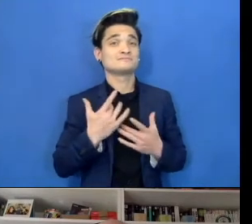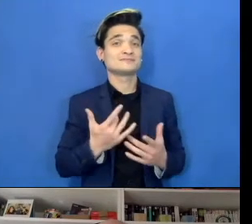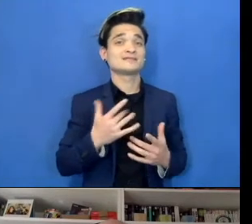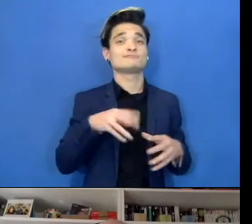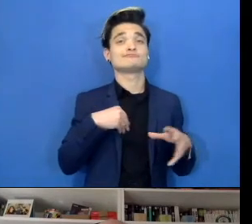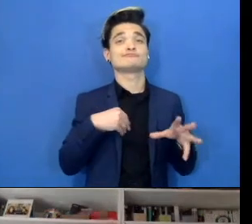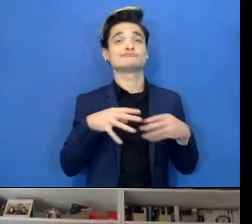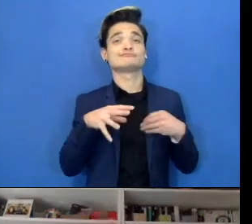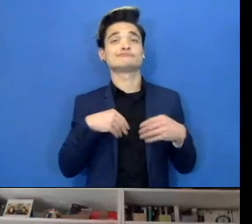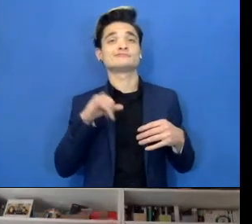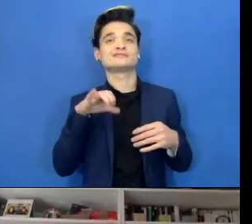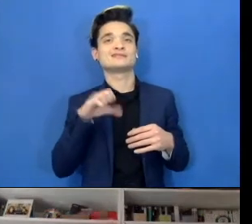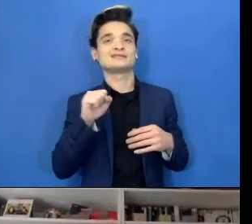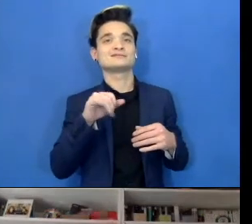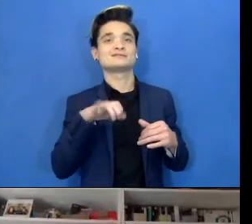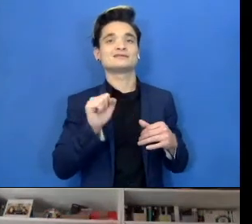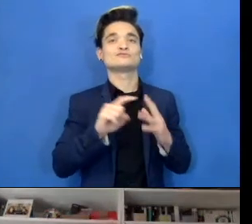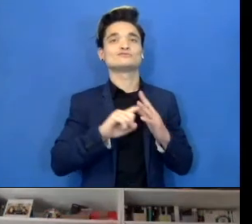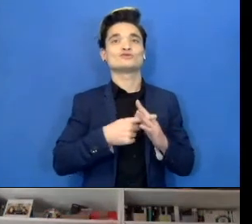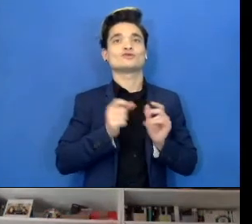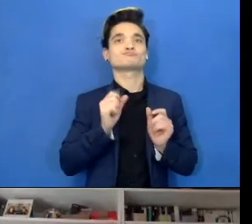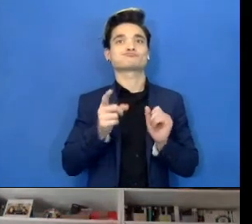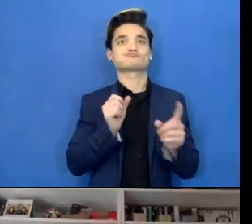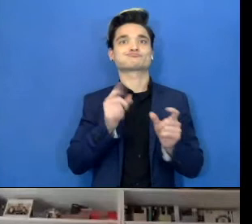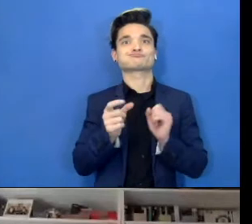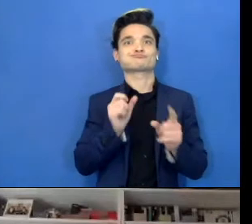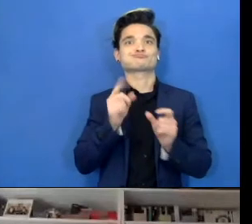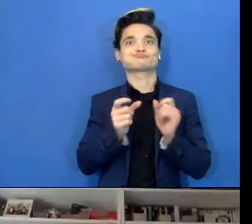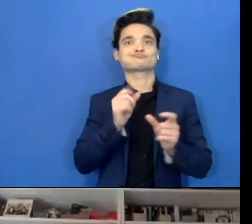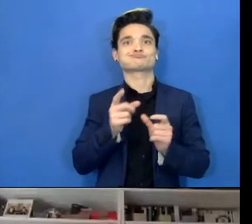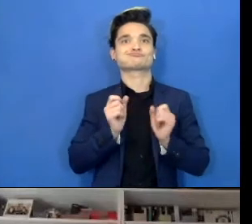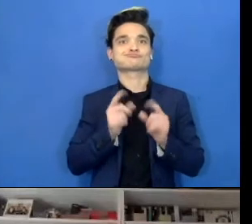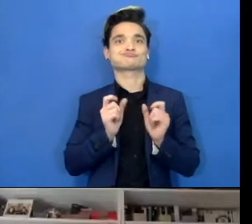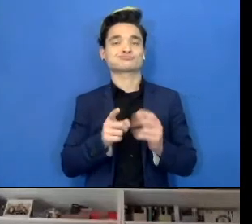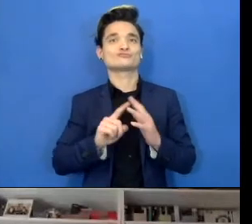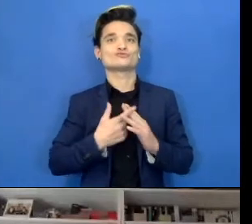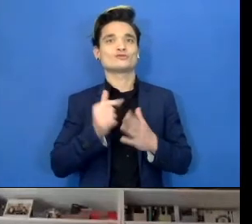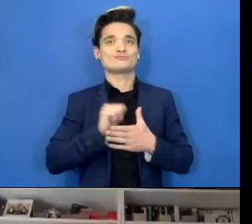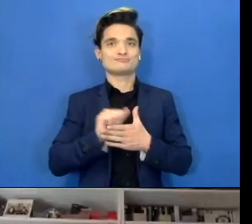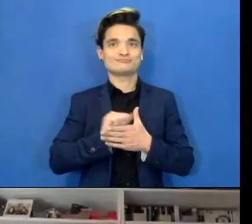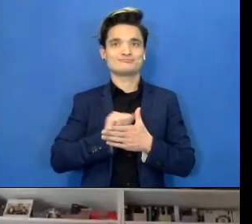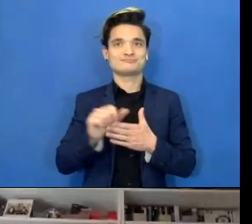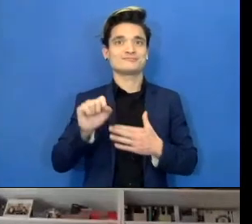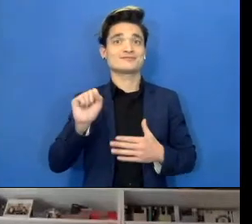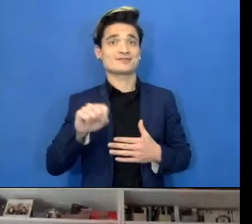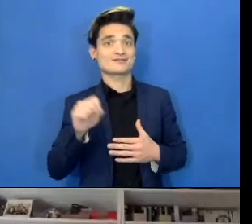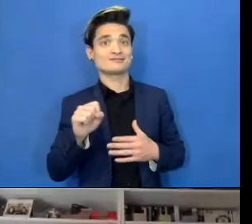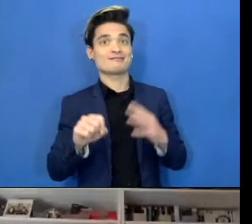yes and, yes and, yes and. You have to say yes to everything. Yes and build upon it, which is a great principle, which